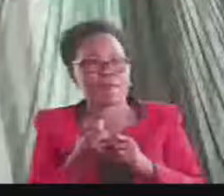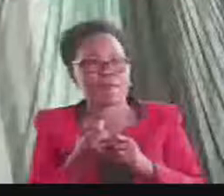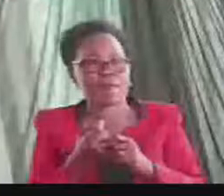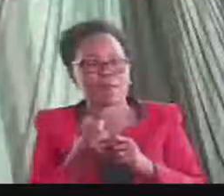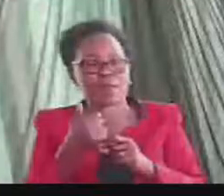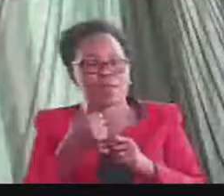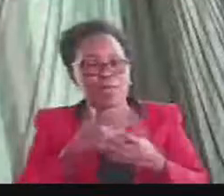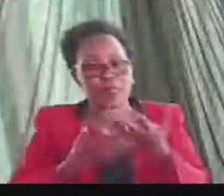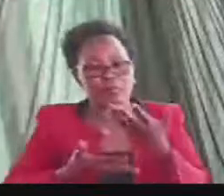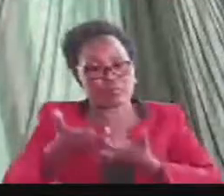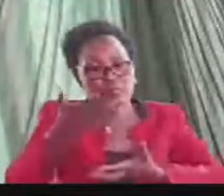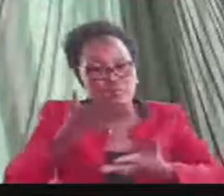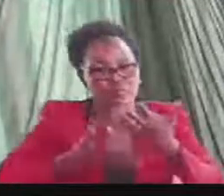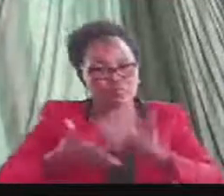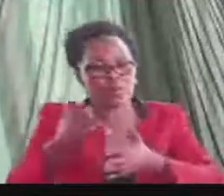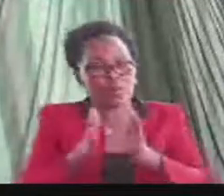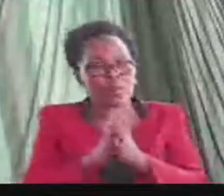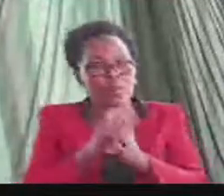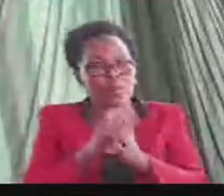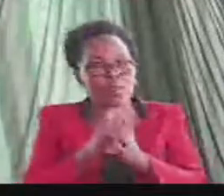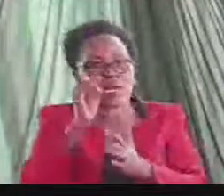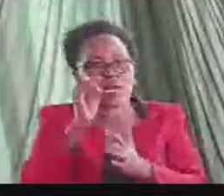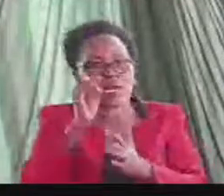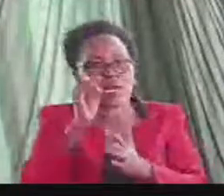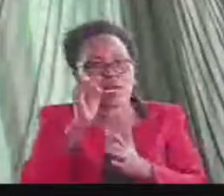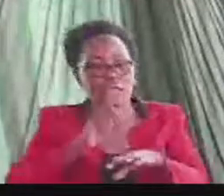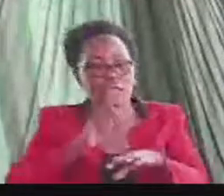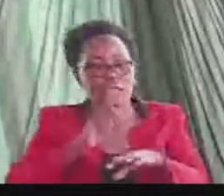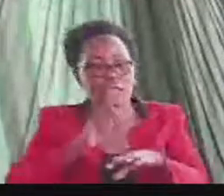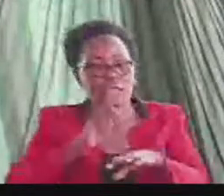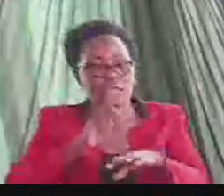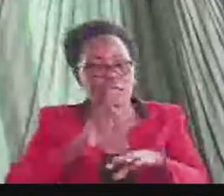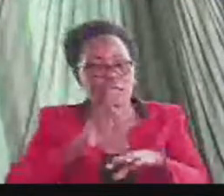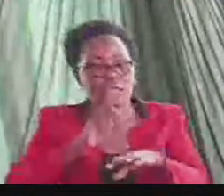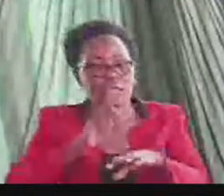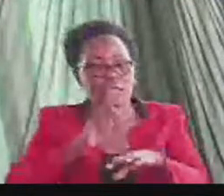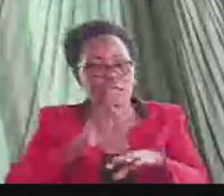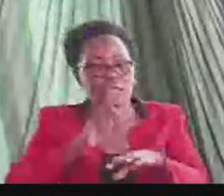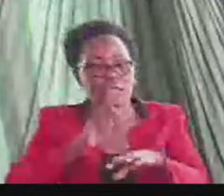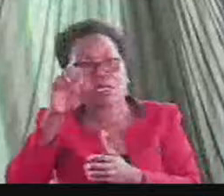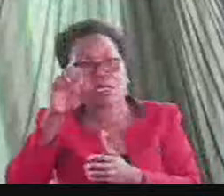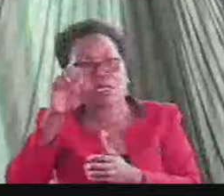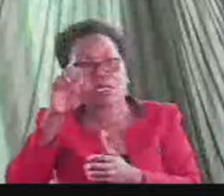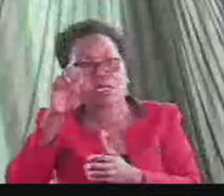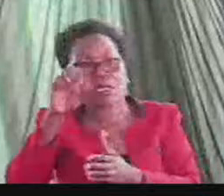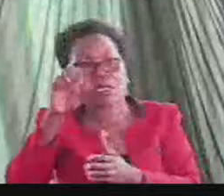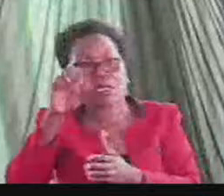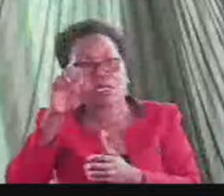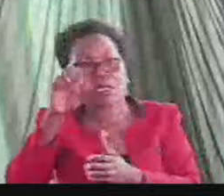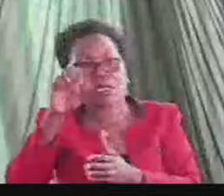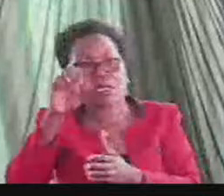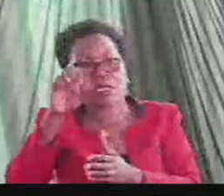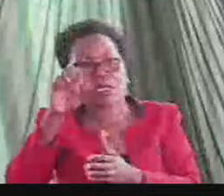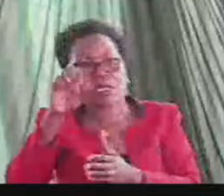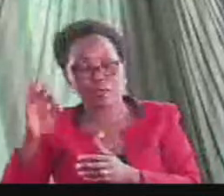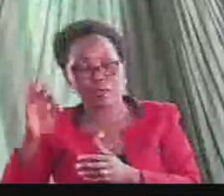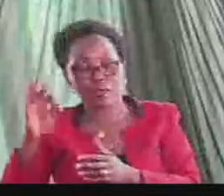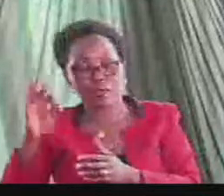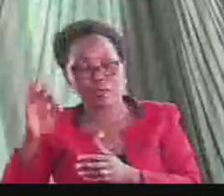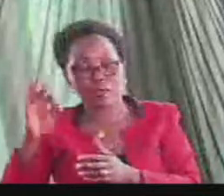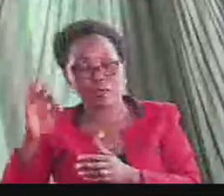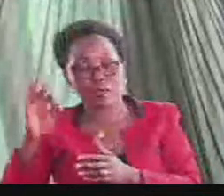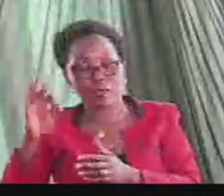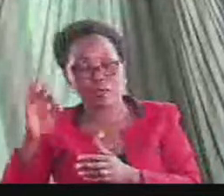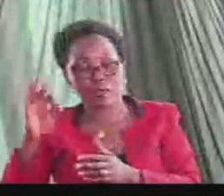this ICT when I was at NSSF, and it's expensive. You have to buy systems which